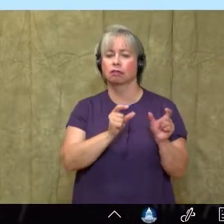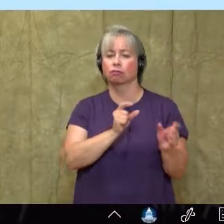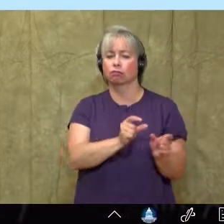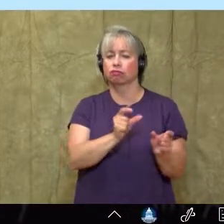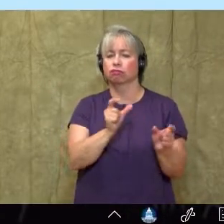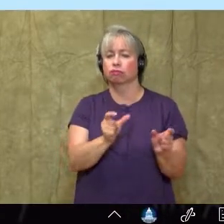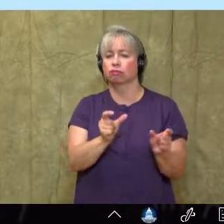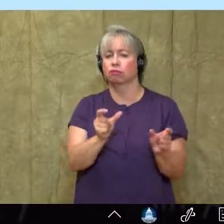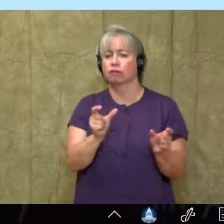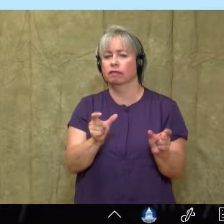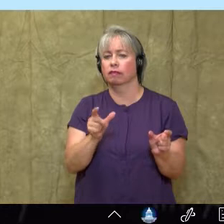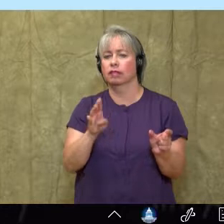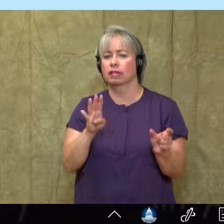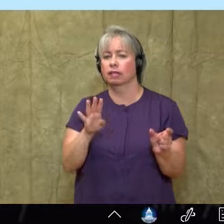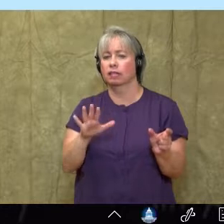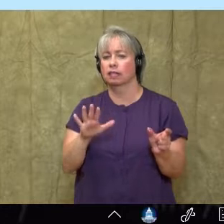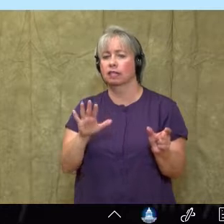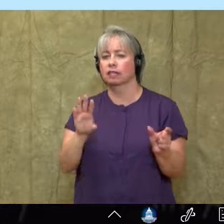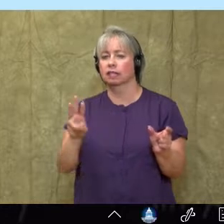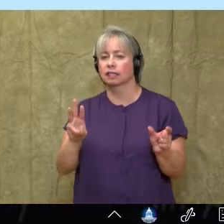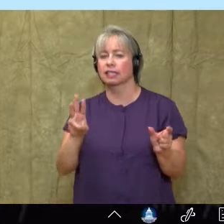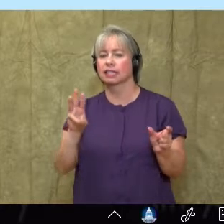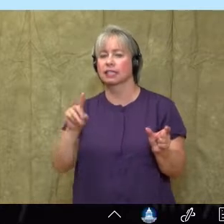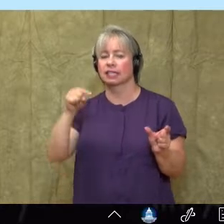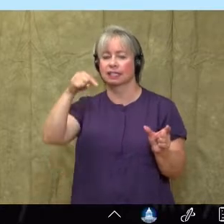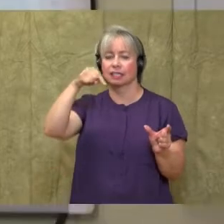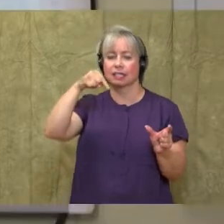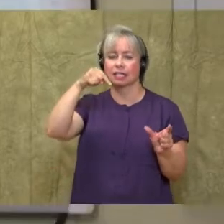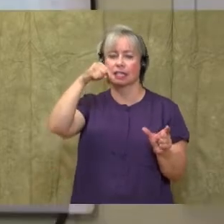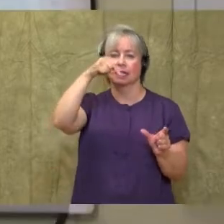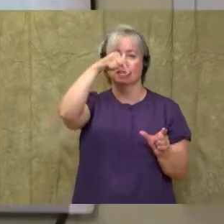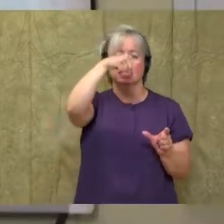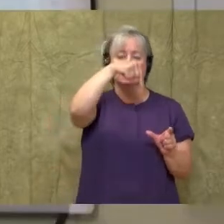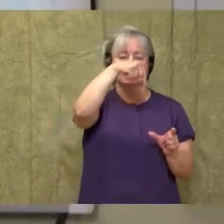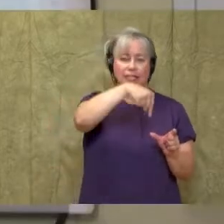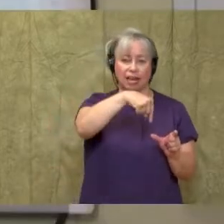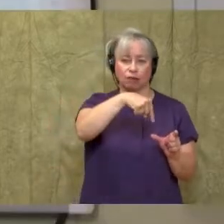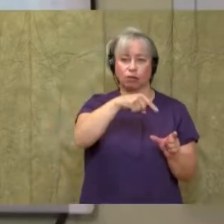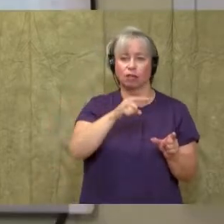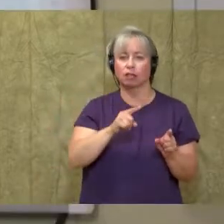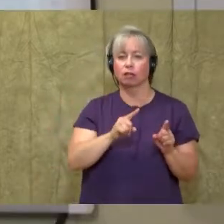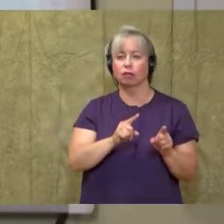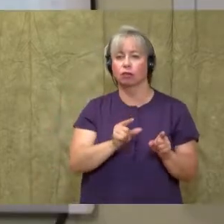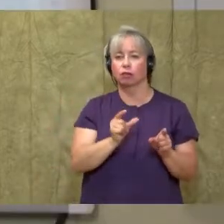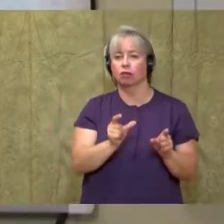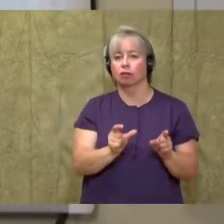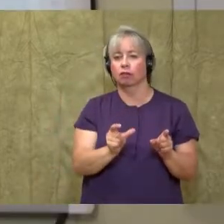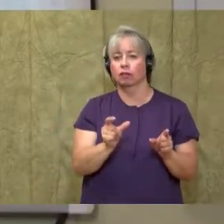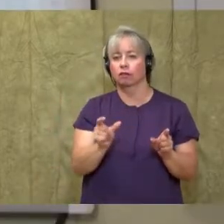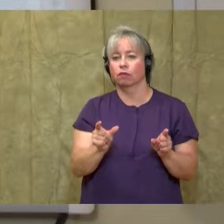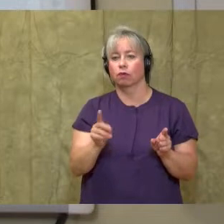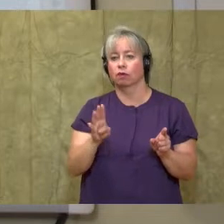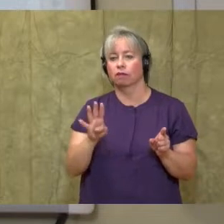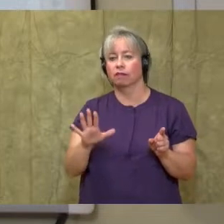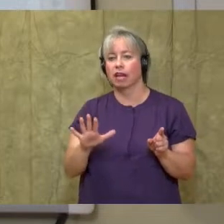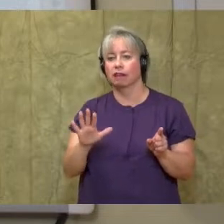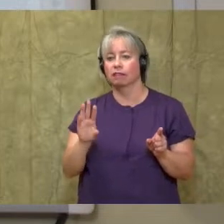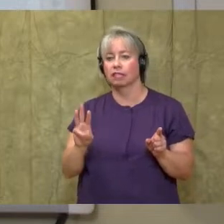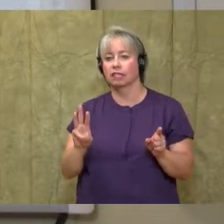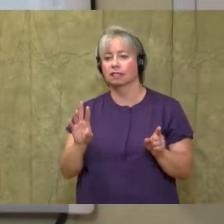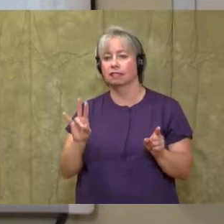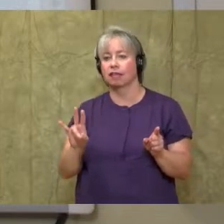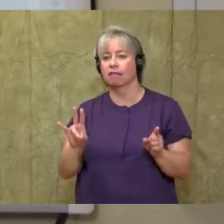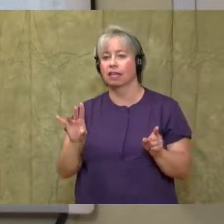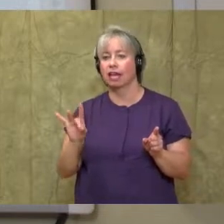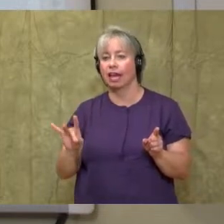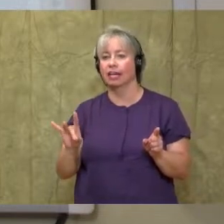3, 4, 5, 6 down. And 1, 2, 3, 4, 5,